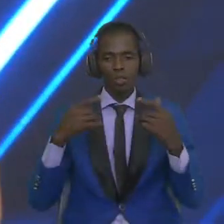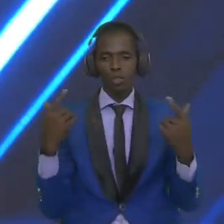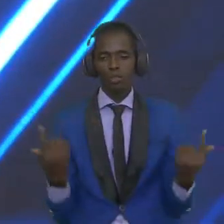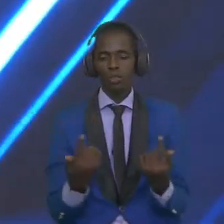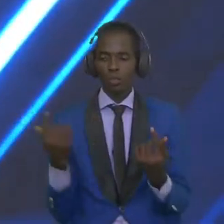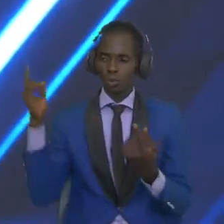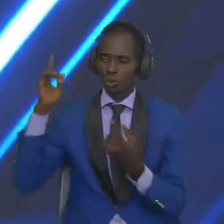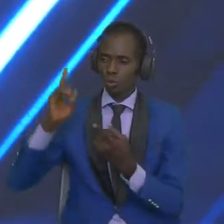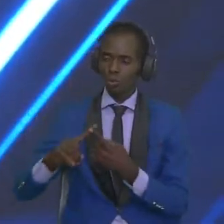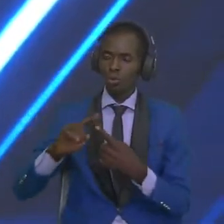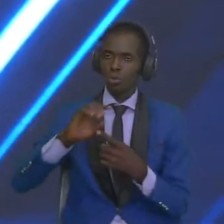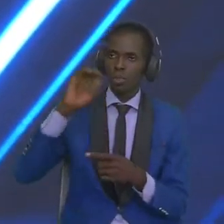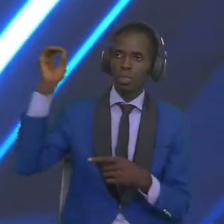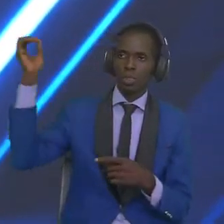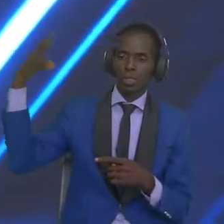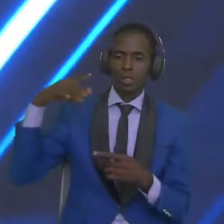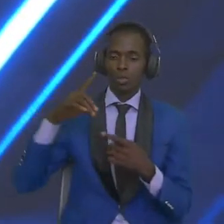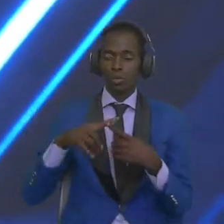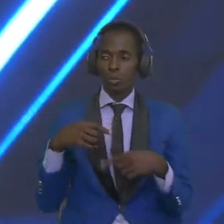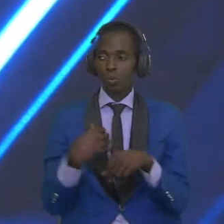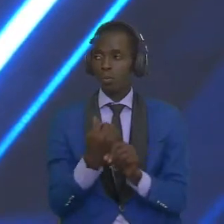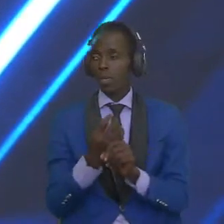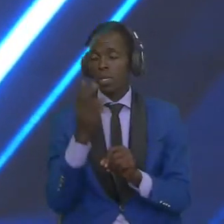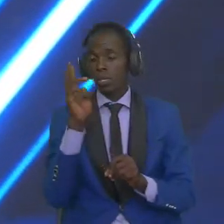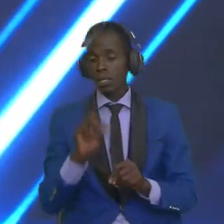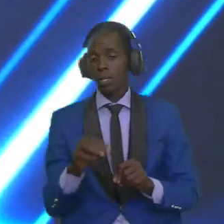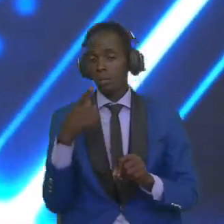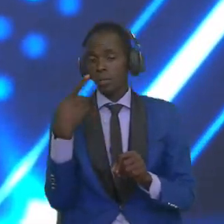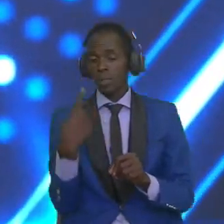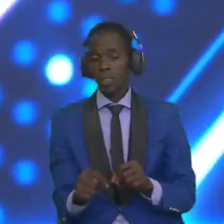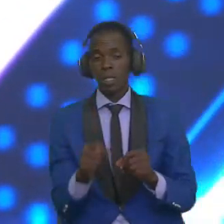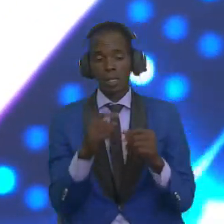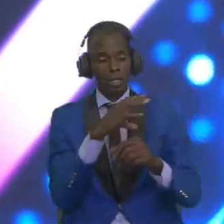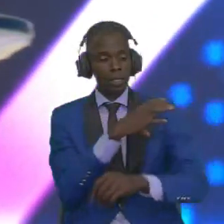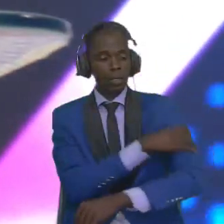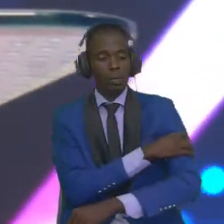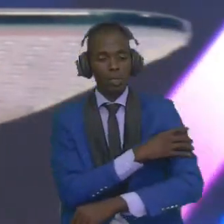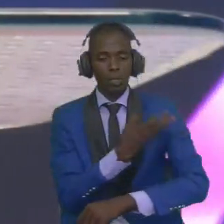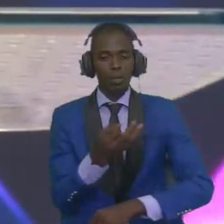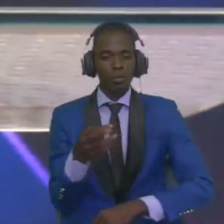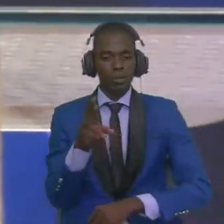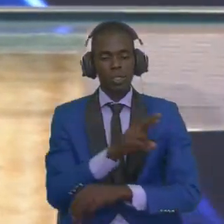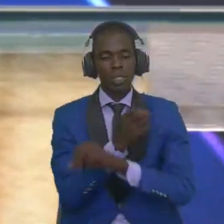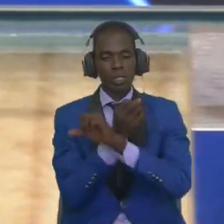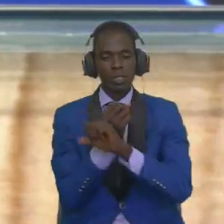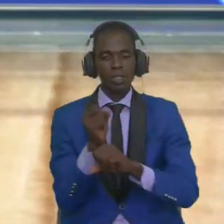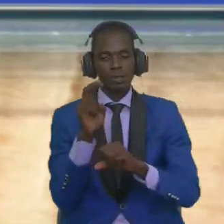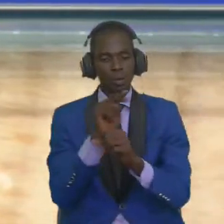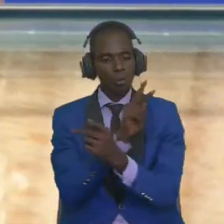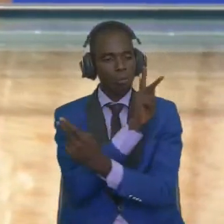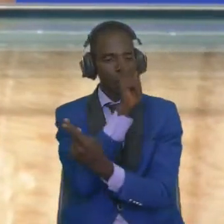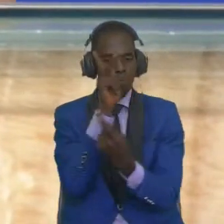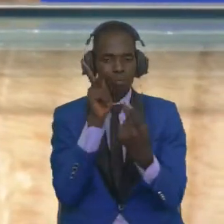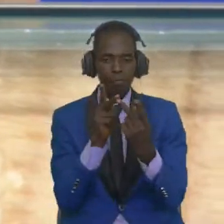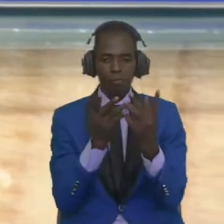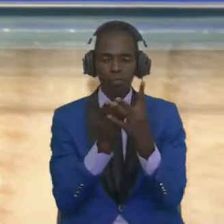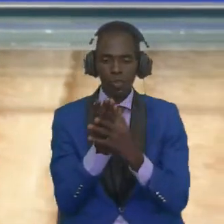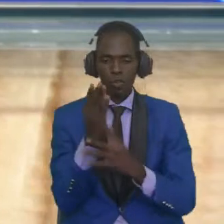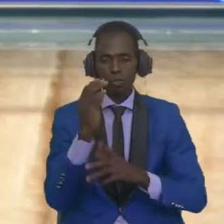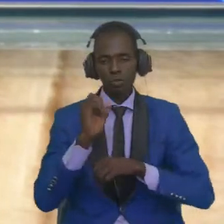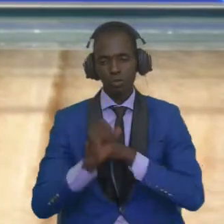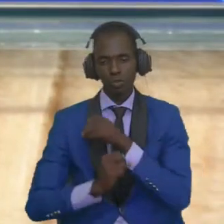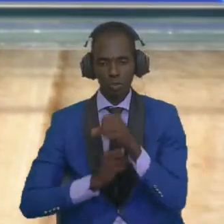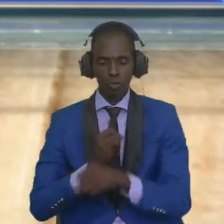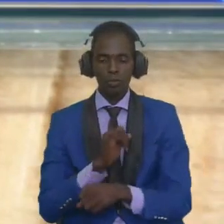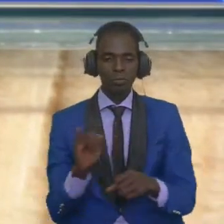bringing them to glory to make the captain of their salvation perfect through suffering.